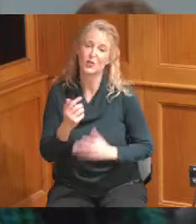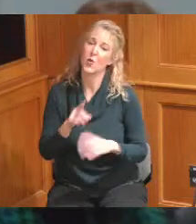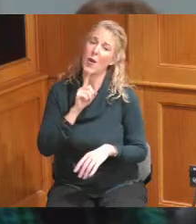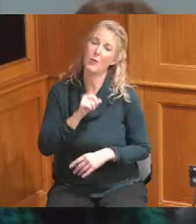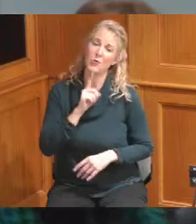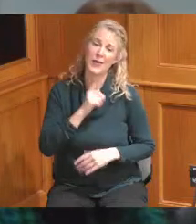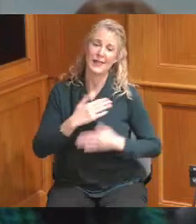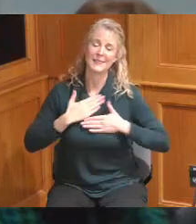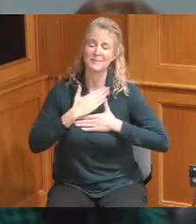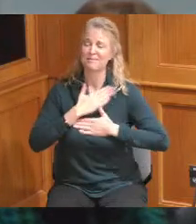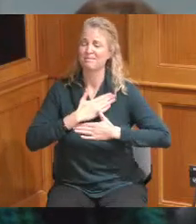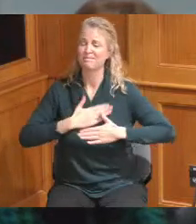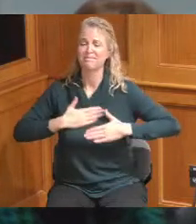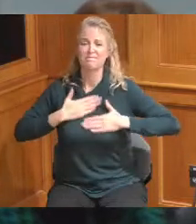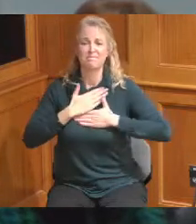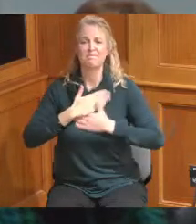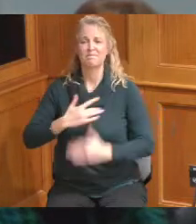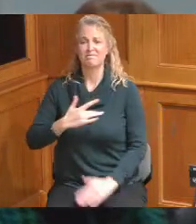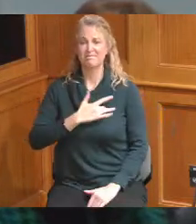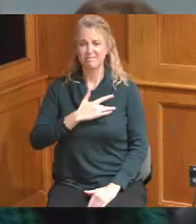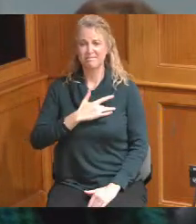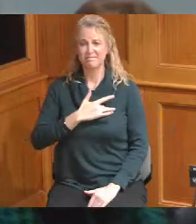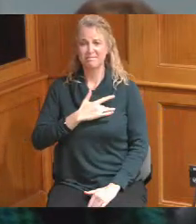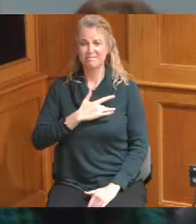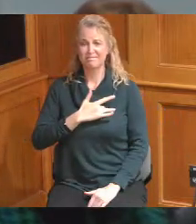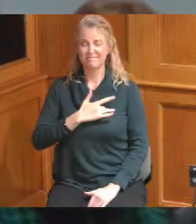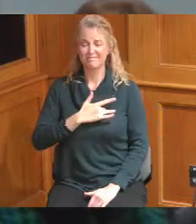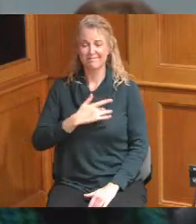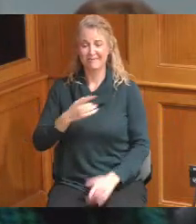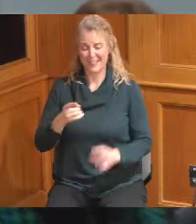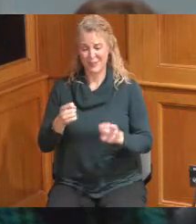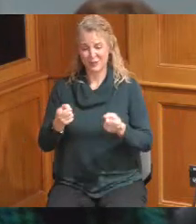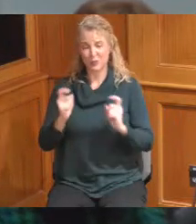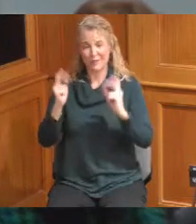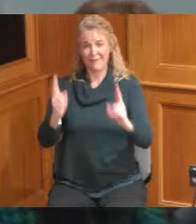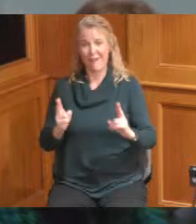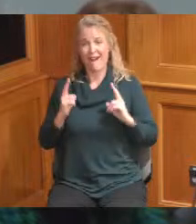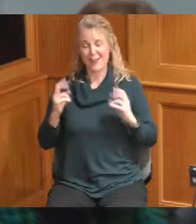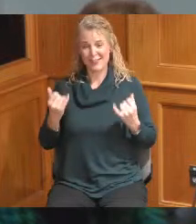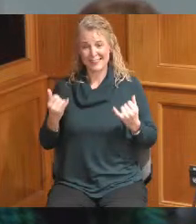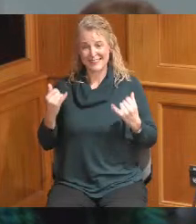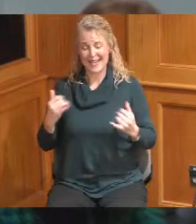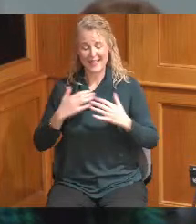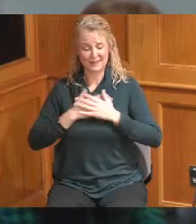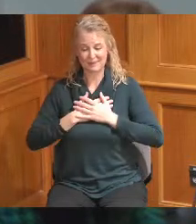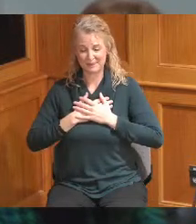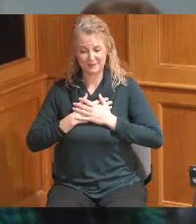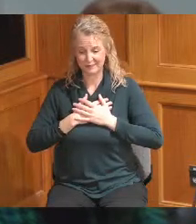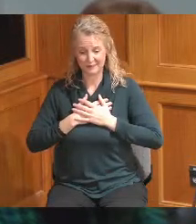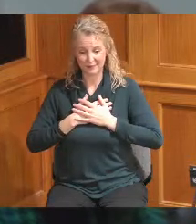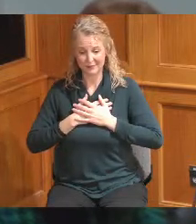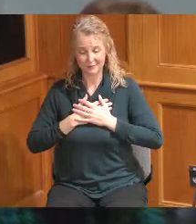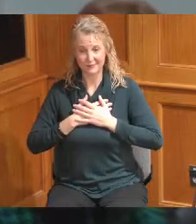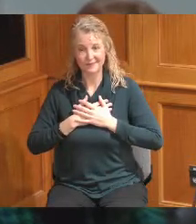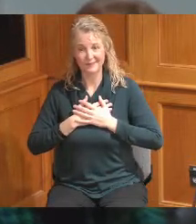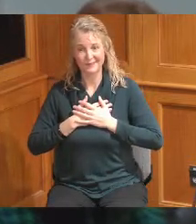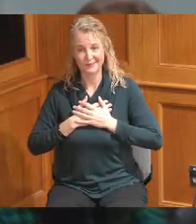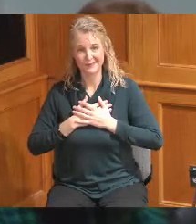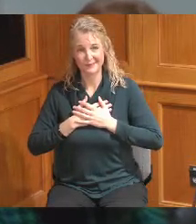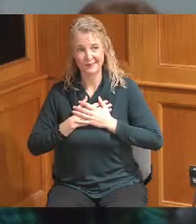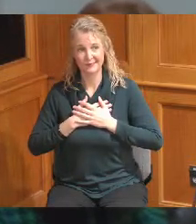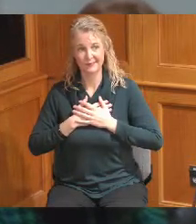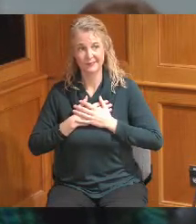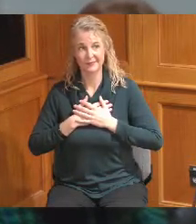really, really appreciate you thinking and giving me this honor today. We're also, you might see